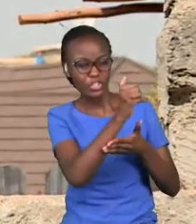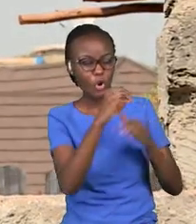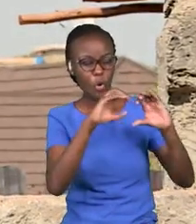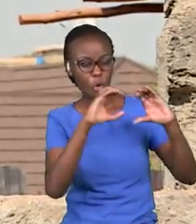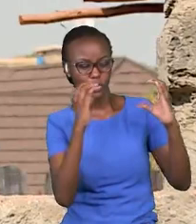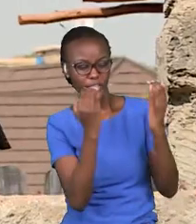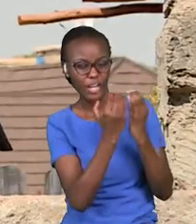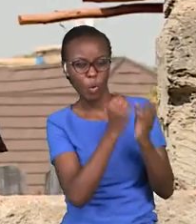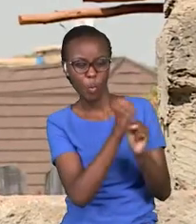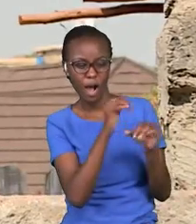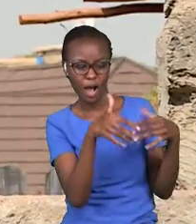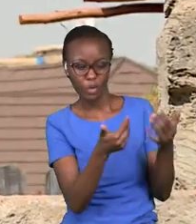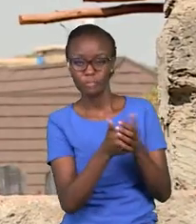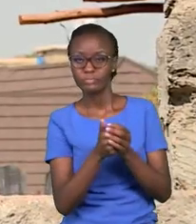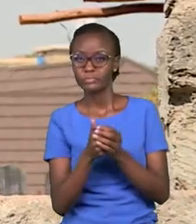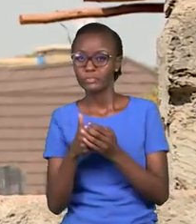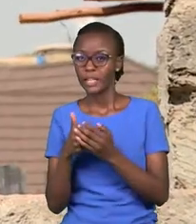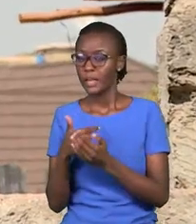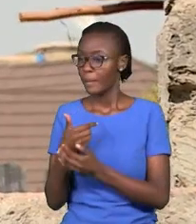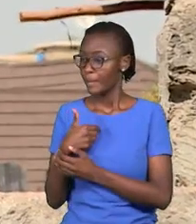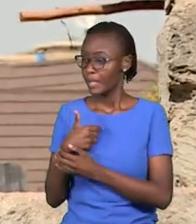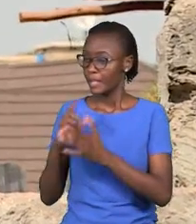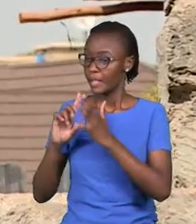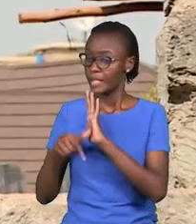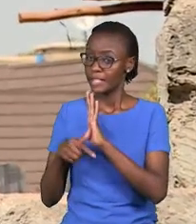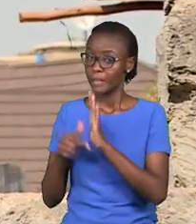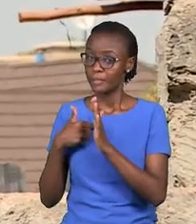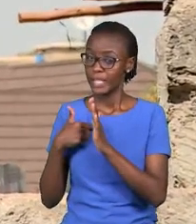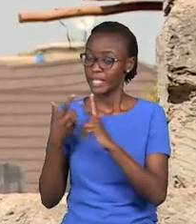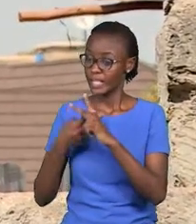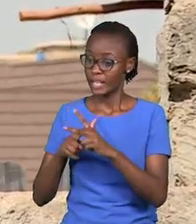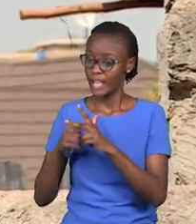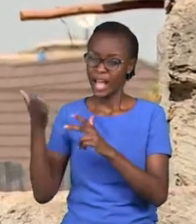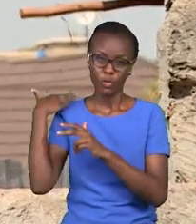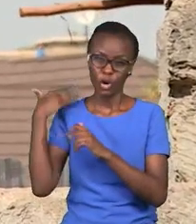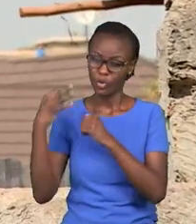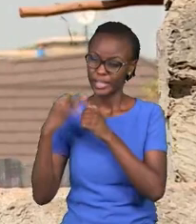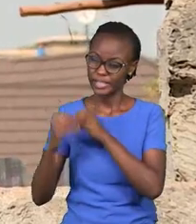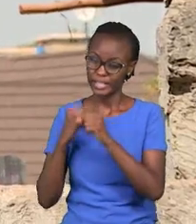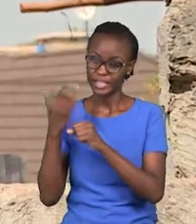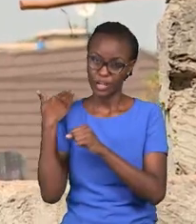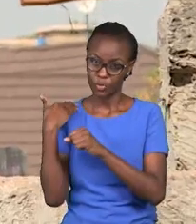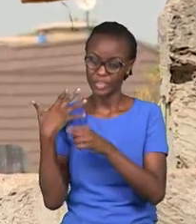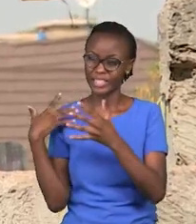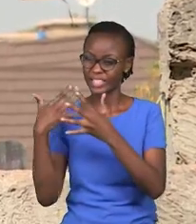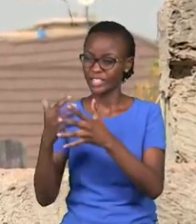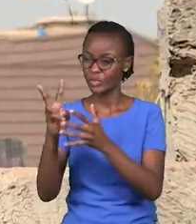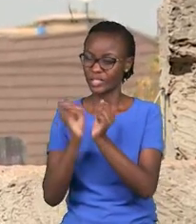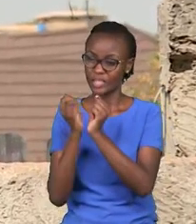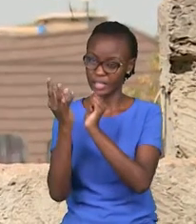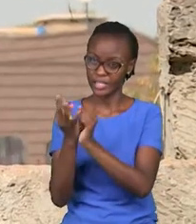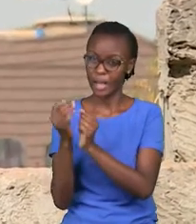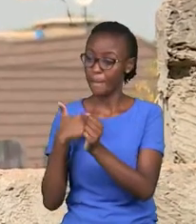in AAK, I think maybe just to finish that bit of the journey, I ideally started 8 years ago. I got into it in 2013 as a registrar of the